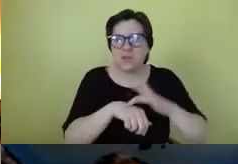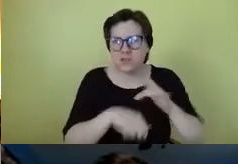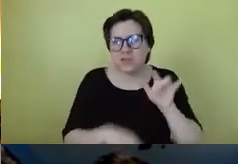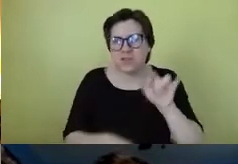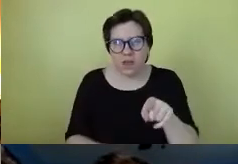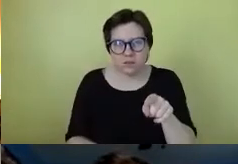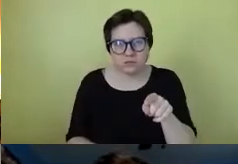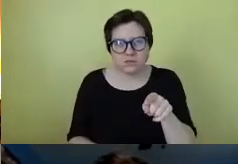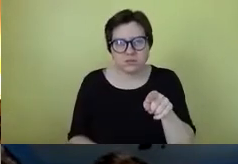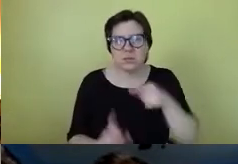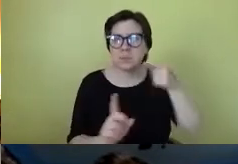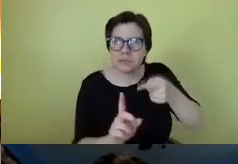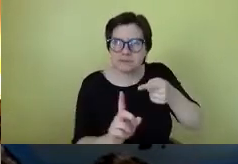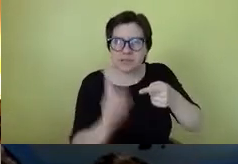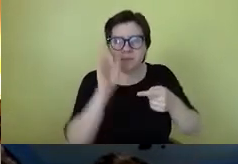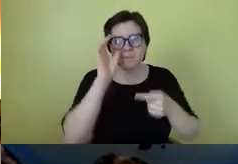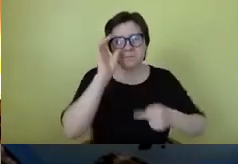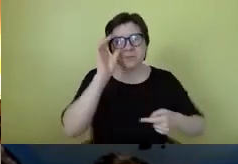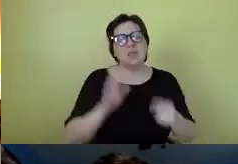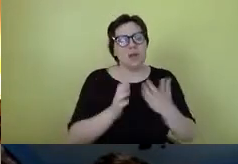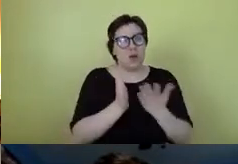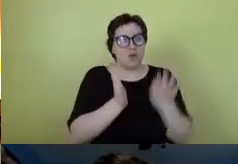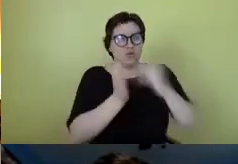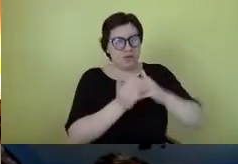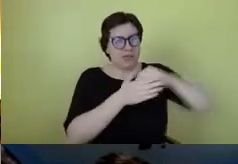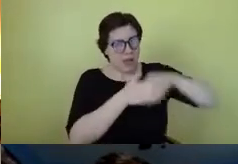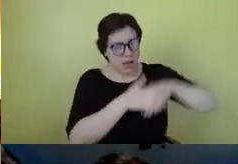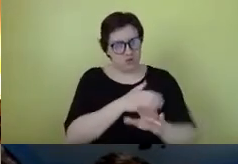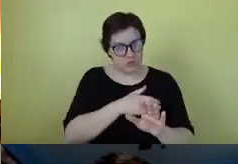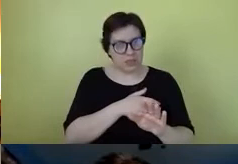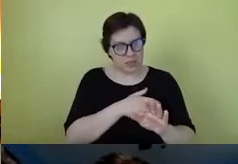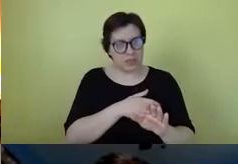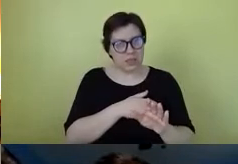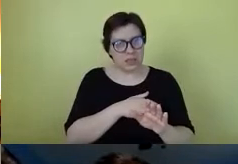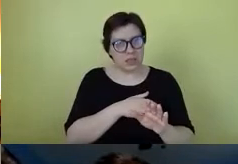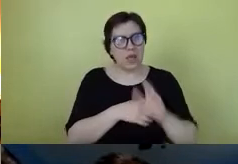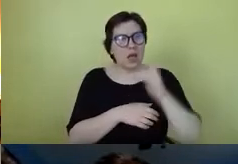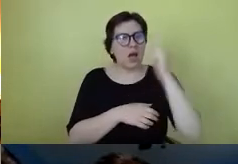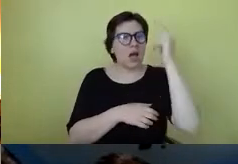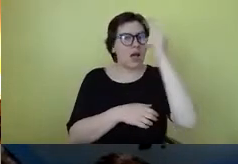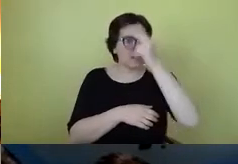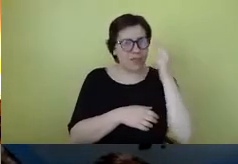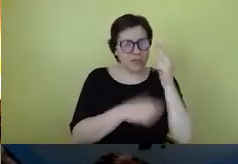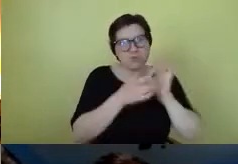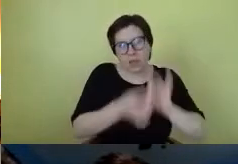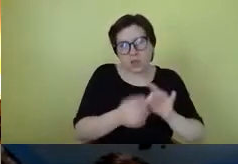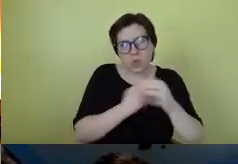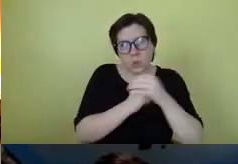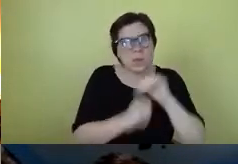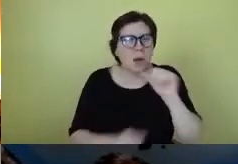Namely, the re-entry of Catholics with worship, not just Catholics,